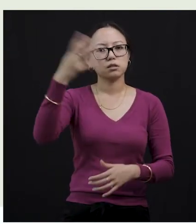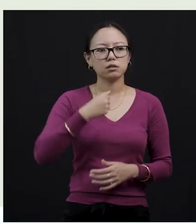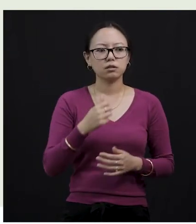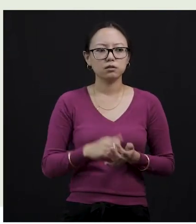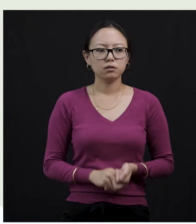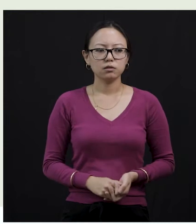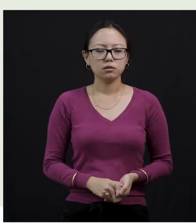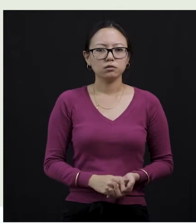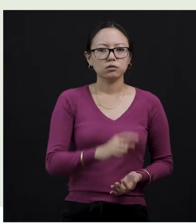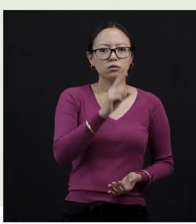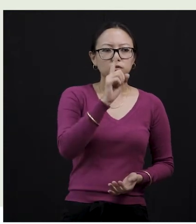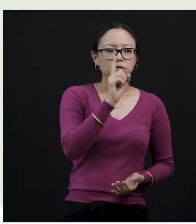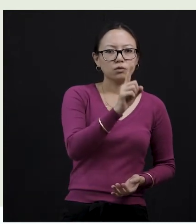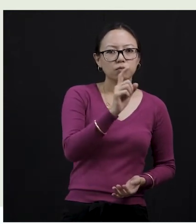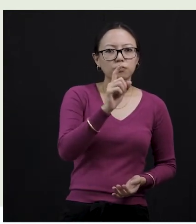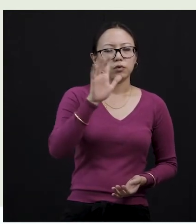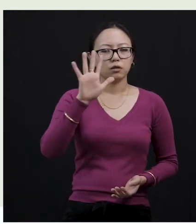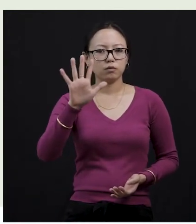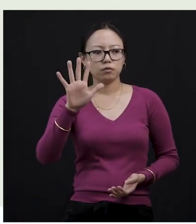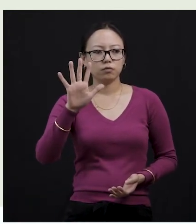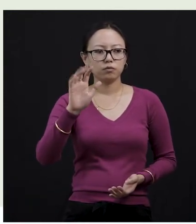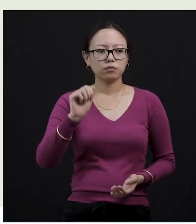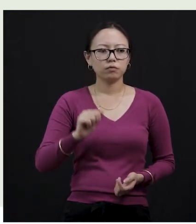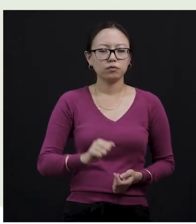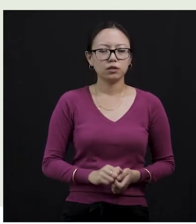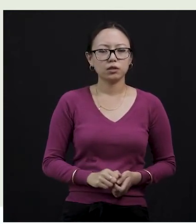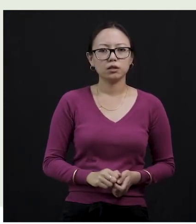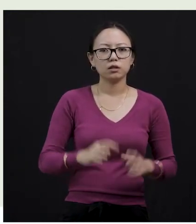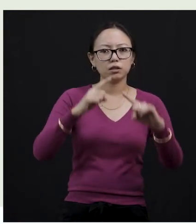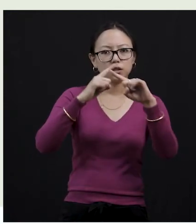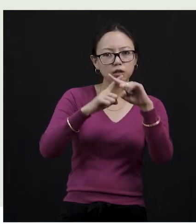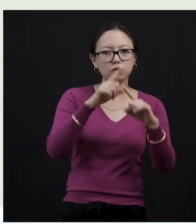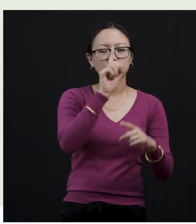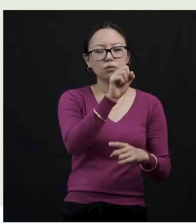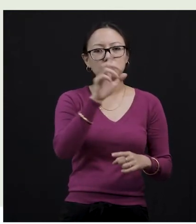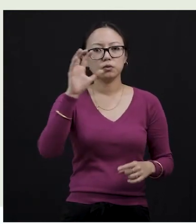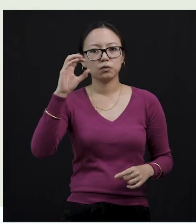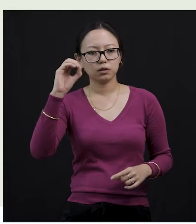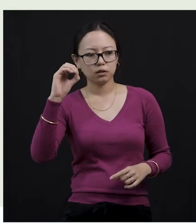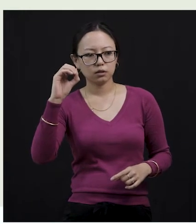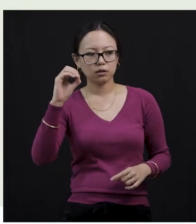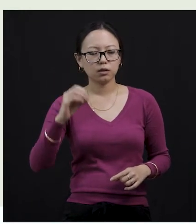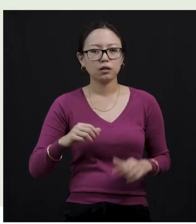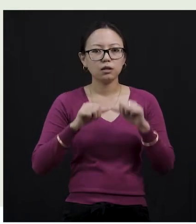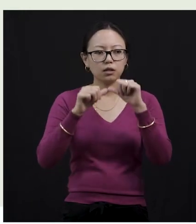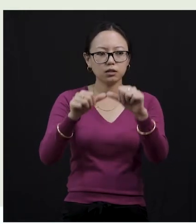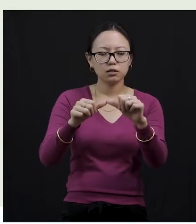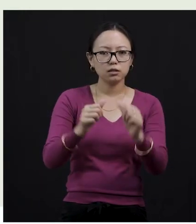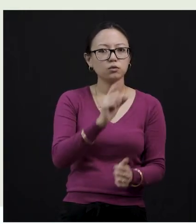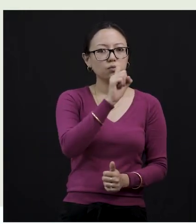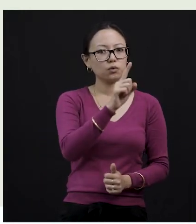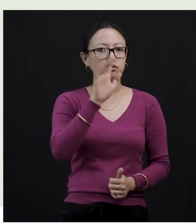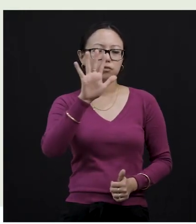So we have 15 into 10s are 150. Okay, so when you minus them, you